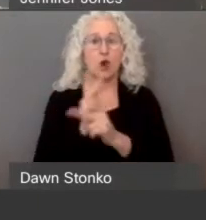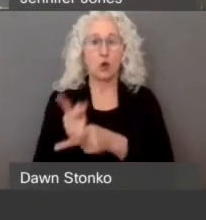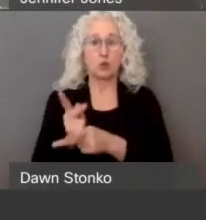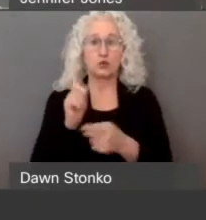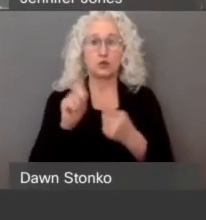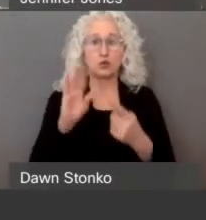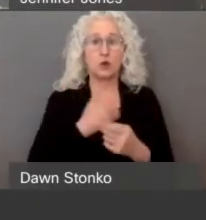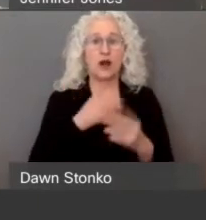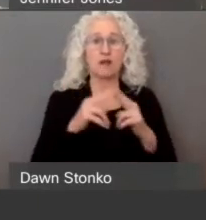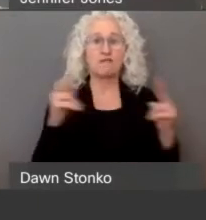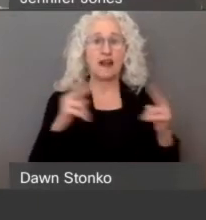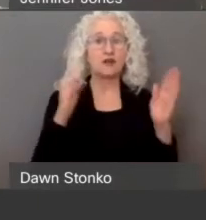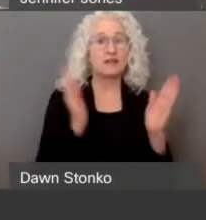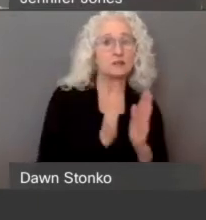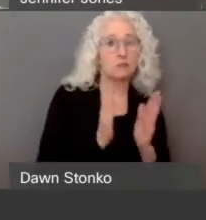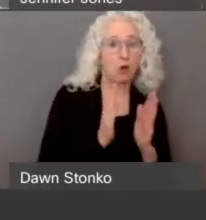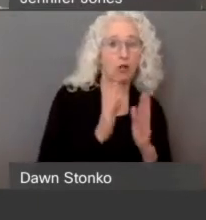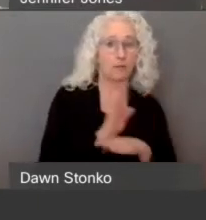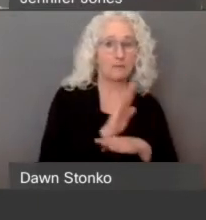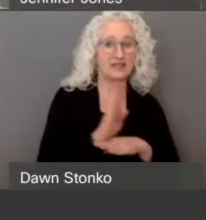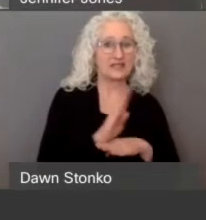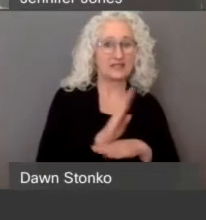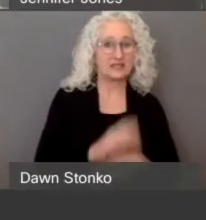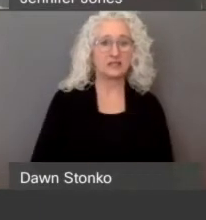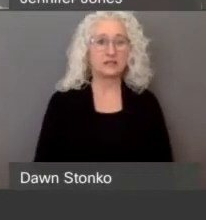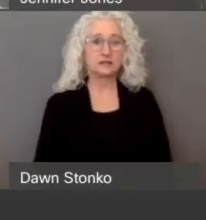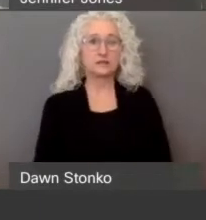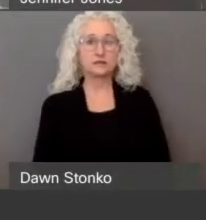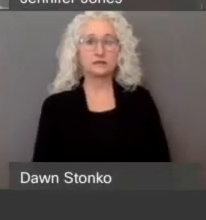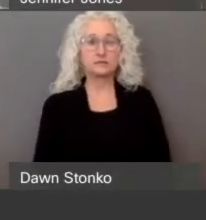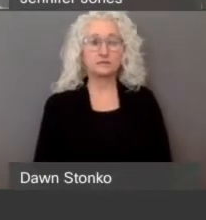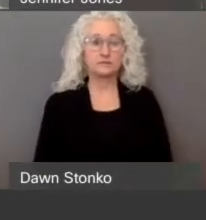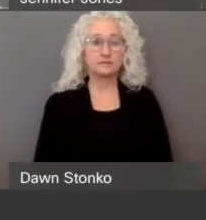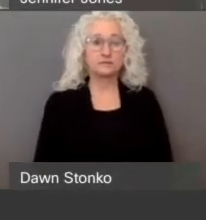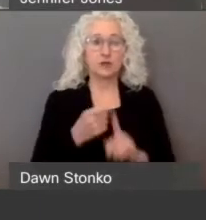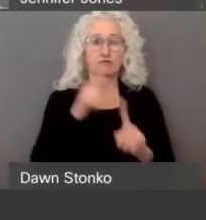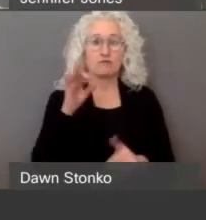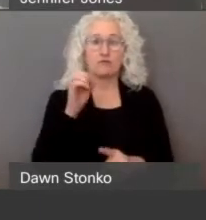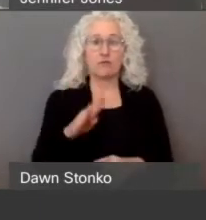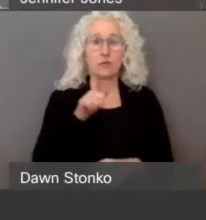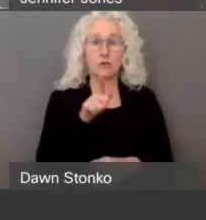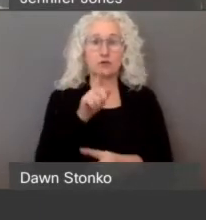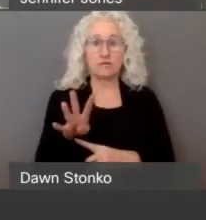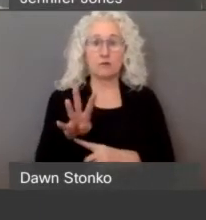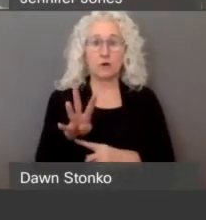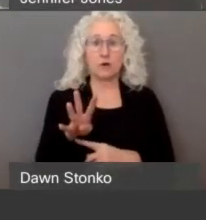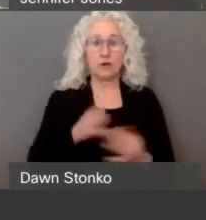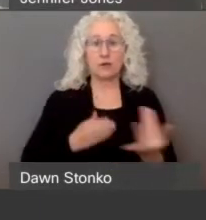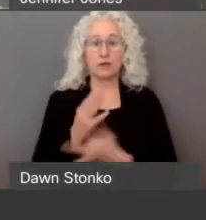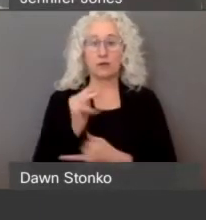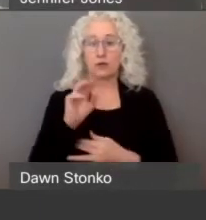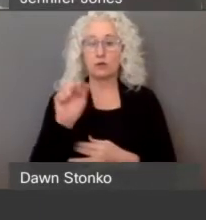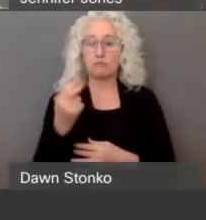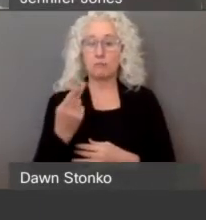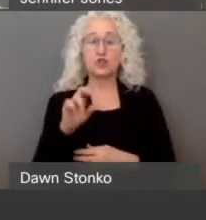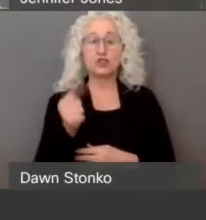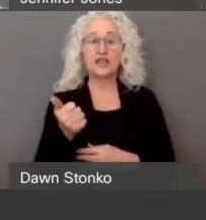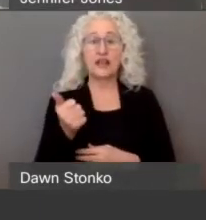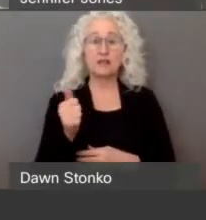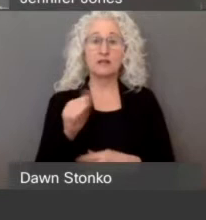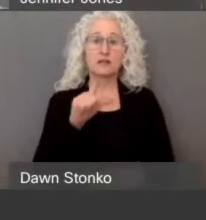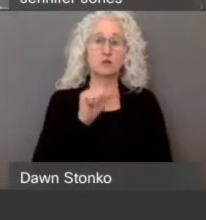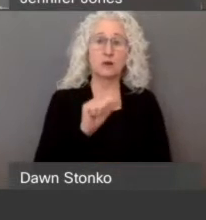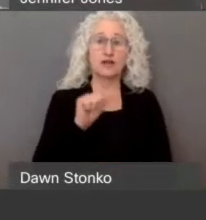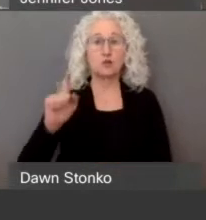our very small businesses. From February 24th through March 10th,